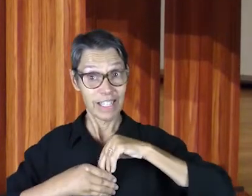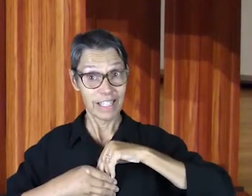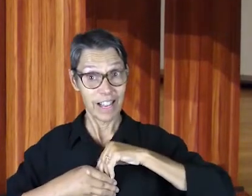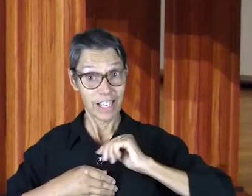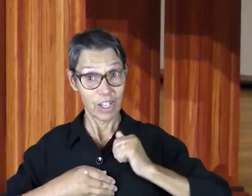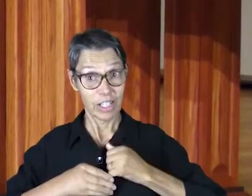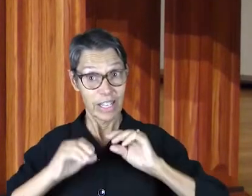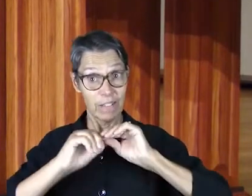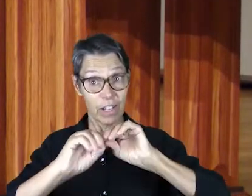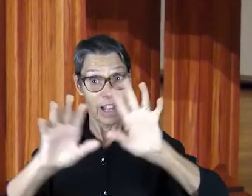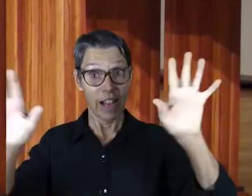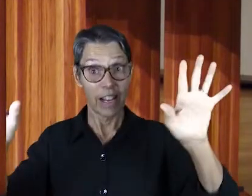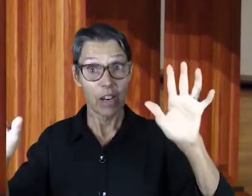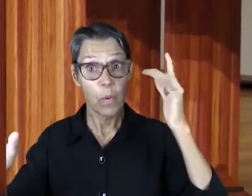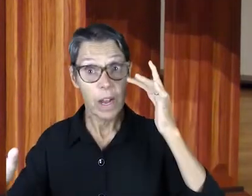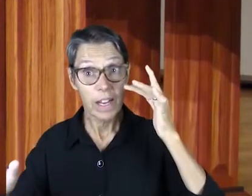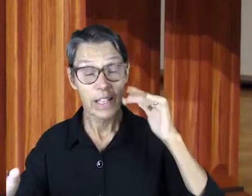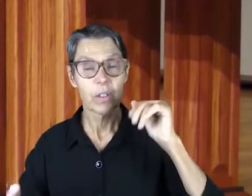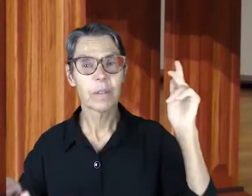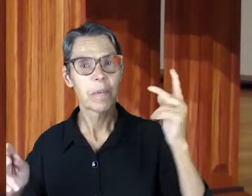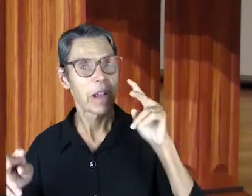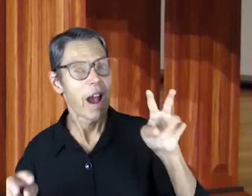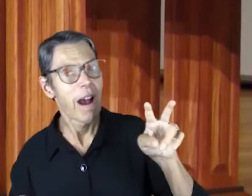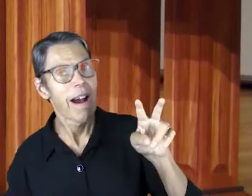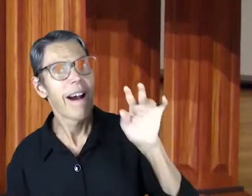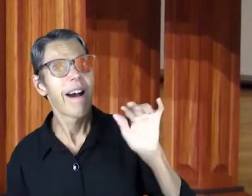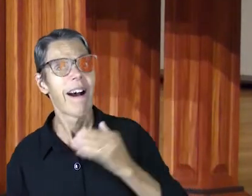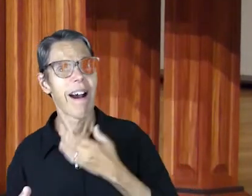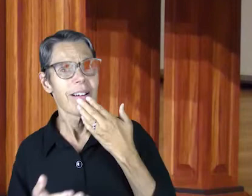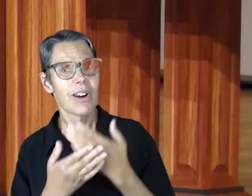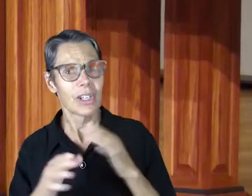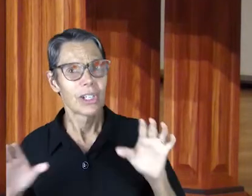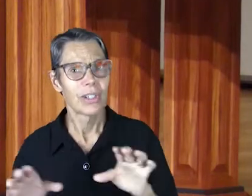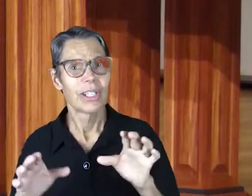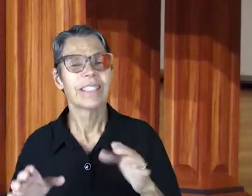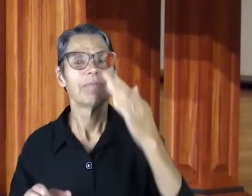good works and give glory to God.